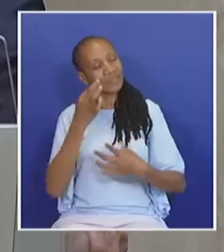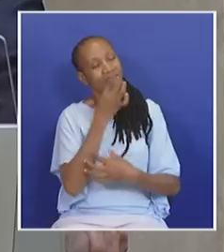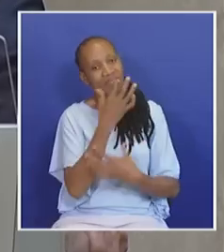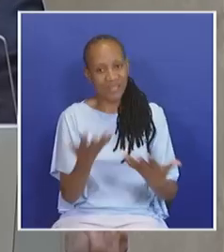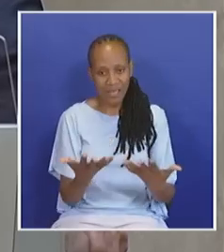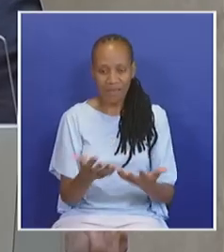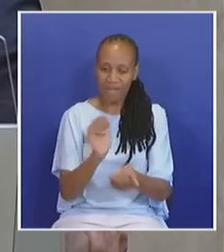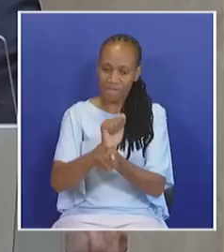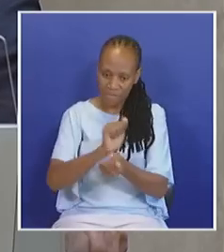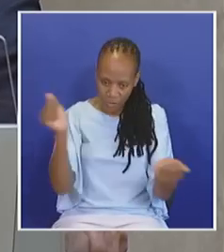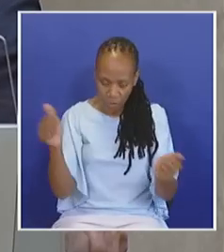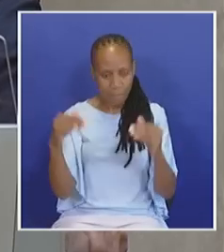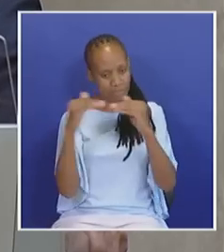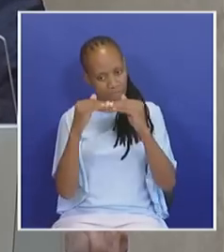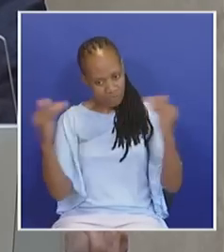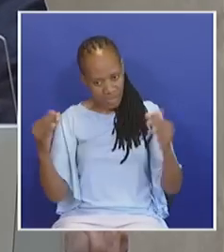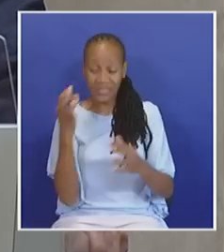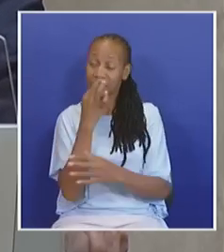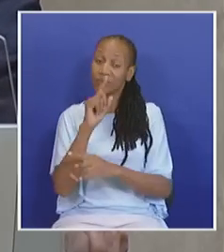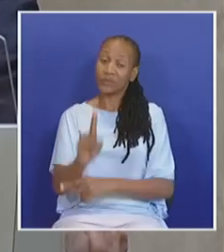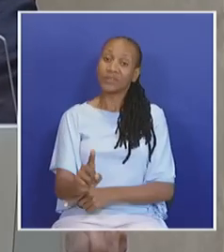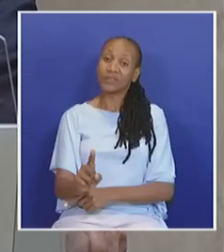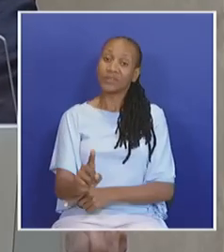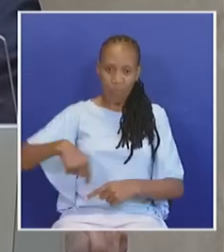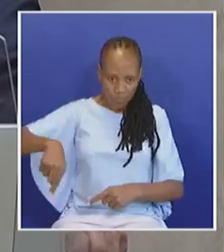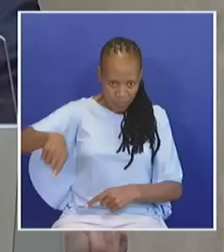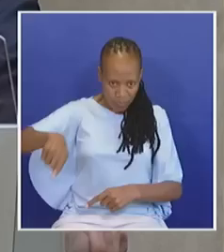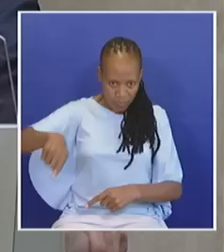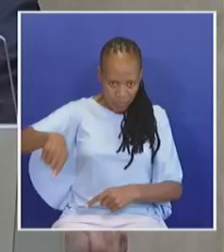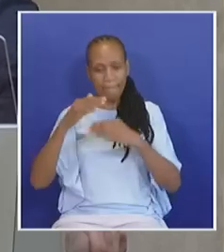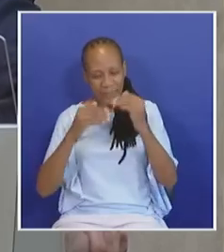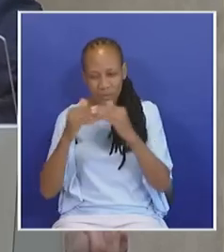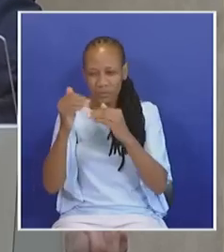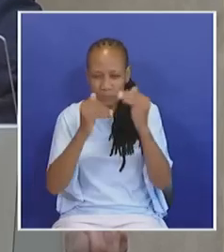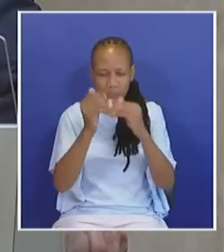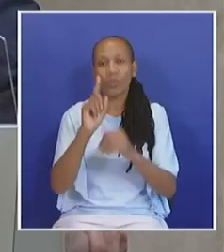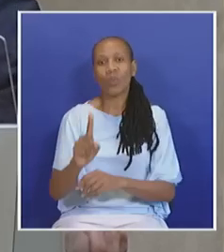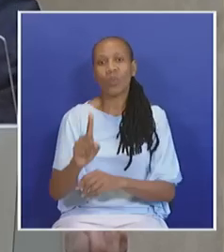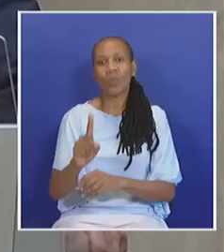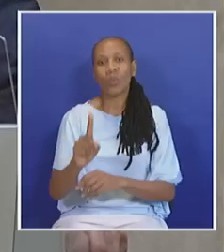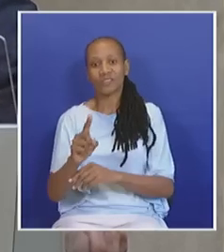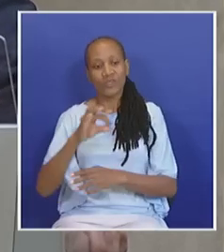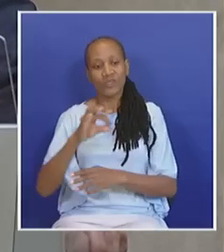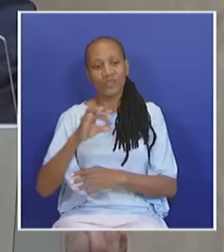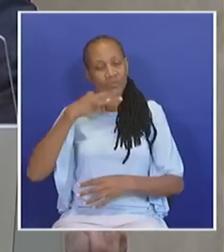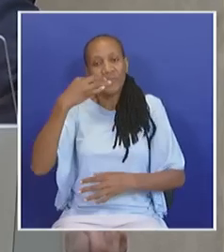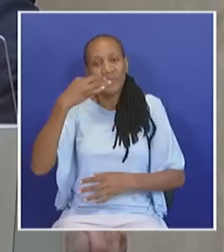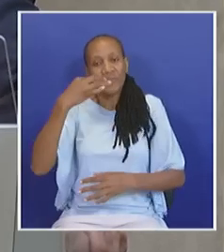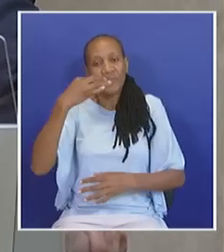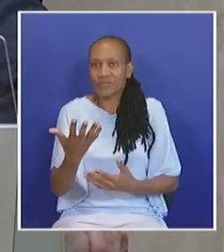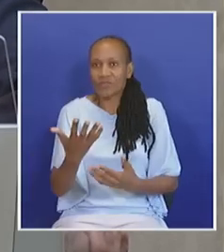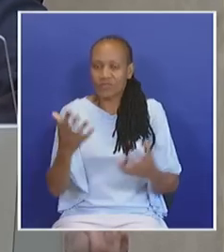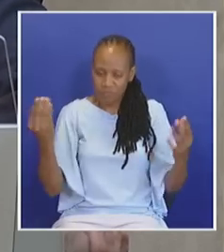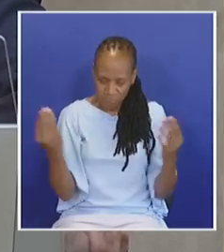and fairness, ma'am, let us together build a spirit of patriotism where both